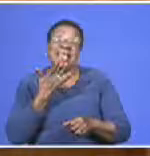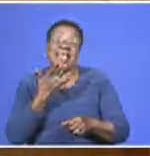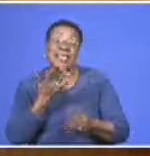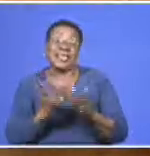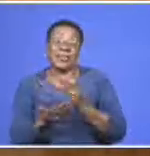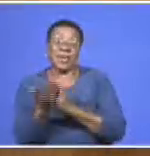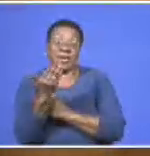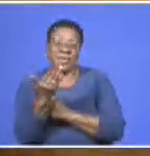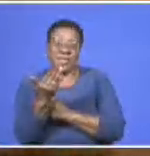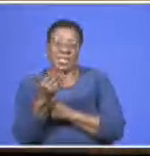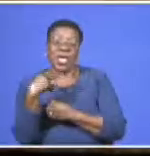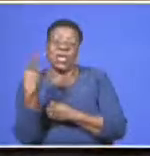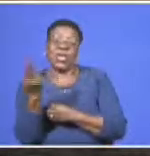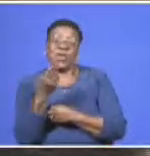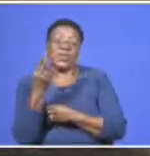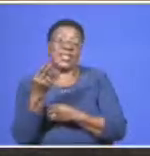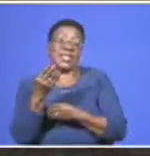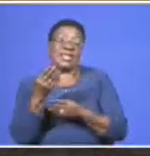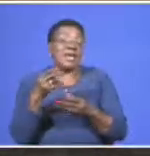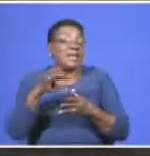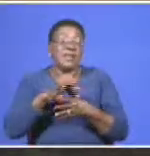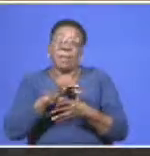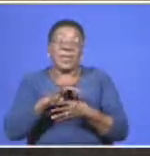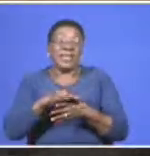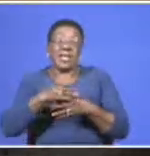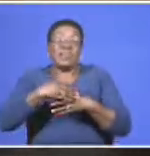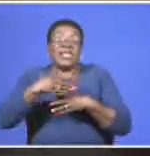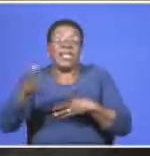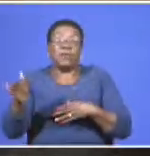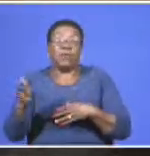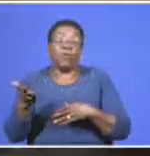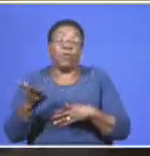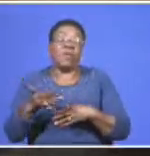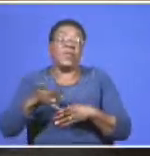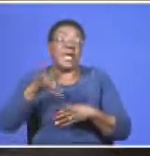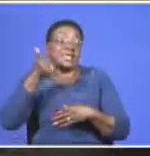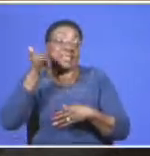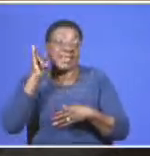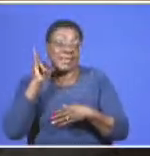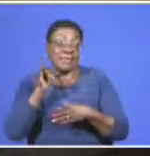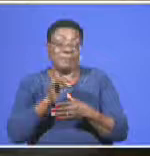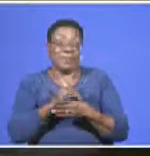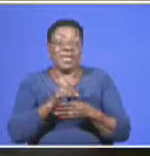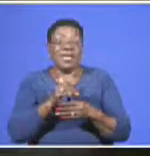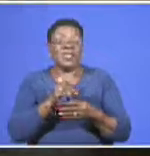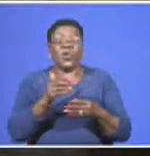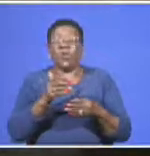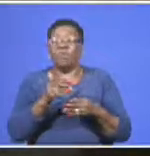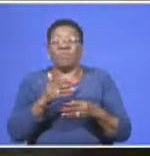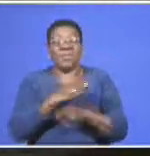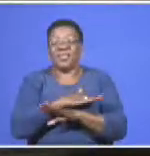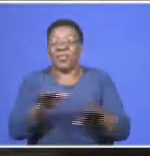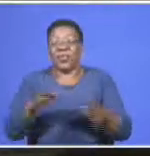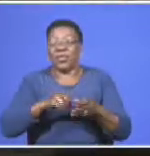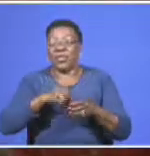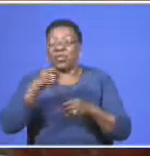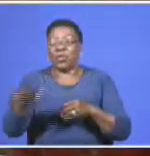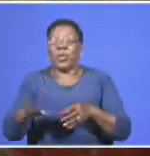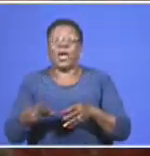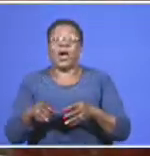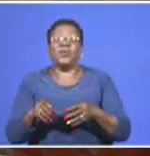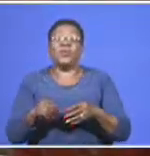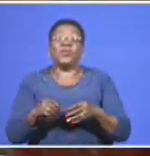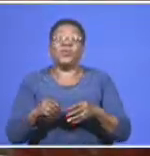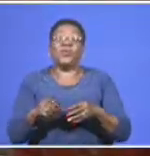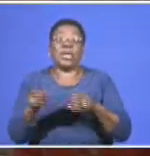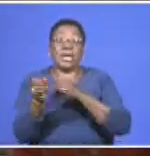breakfast inspired by a few pieces of leftovers. So before you decide to rake those scraps into the trash bin, think about how they